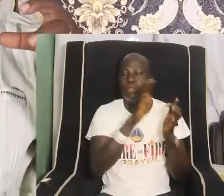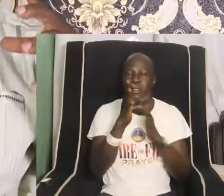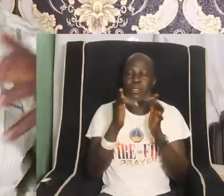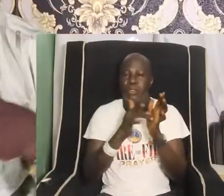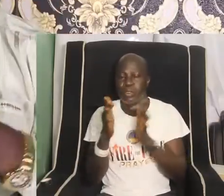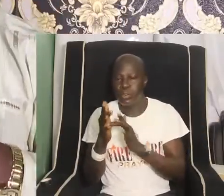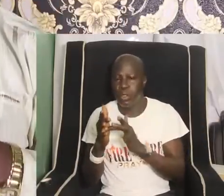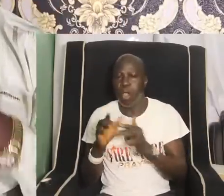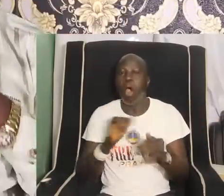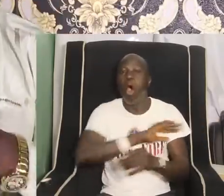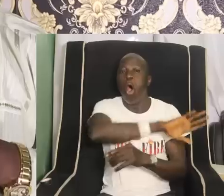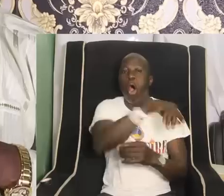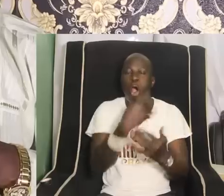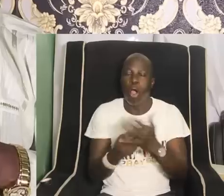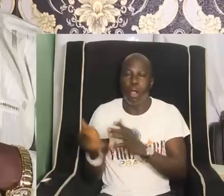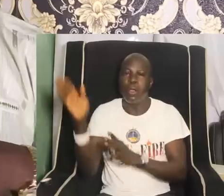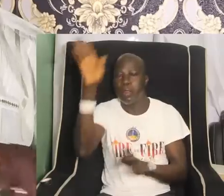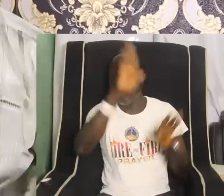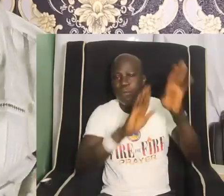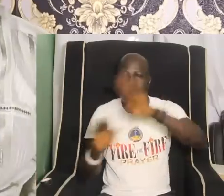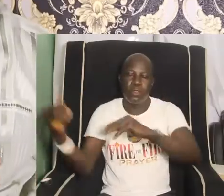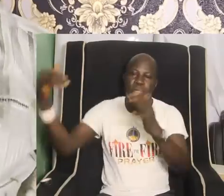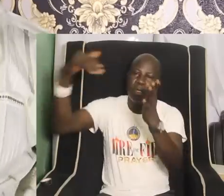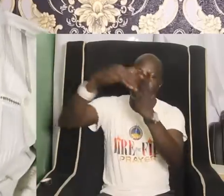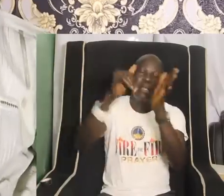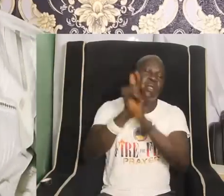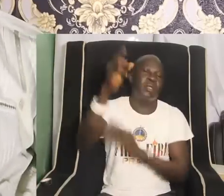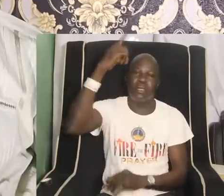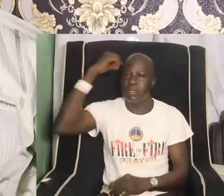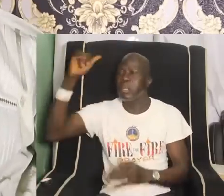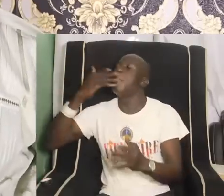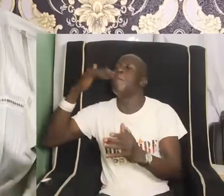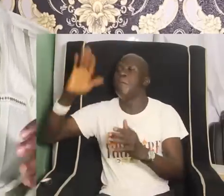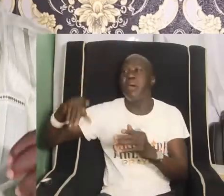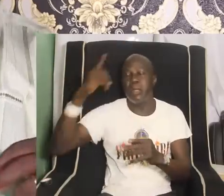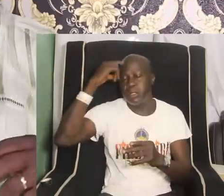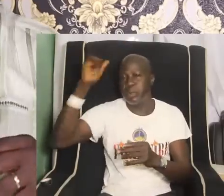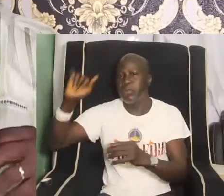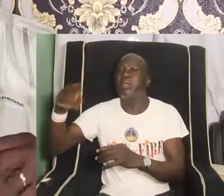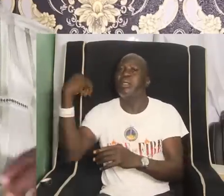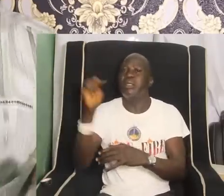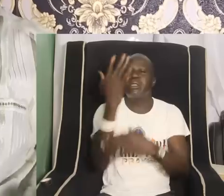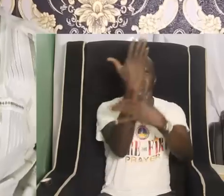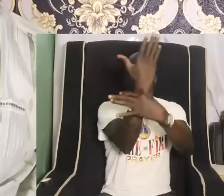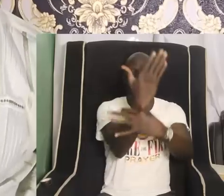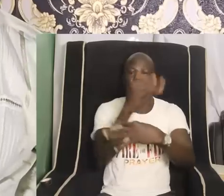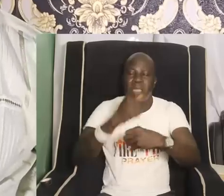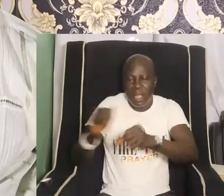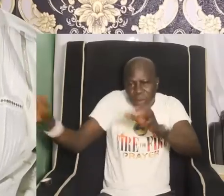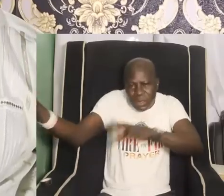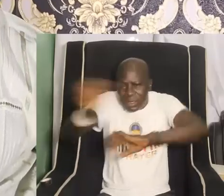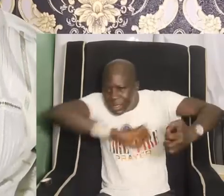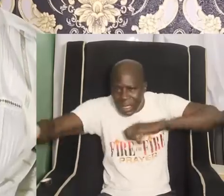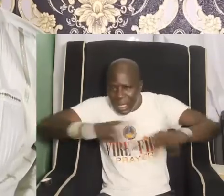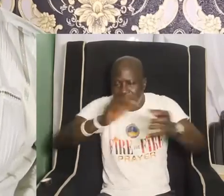of Jesus. gbogbo àṣẹ àlákàlà. every forces of negative dreams. ìrankíran. bad dreams. ọwọ́ ti ń tojú àládà ọ̀nà rú. the hand that